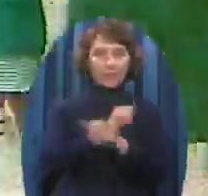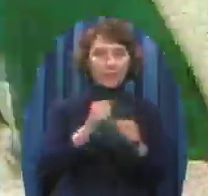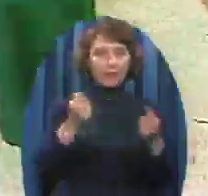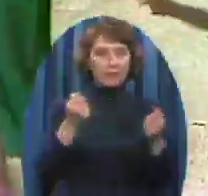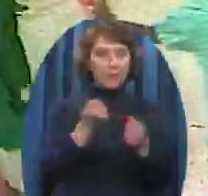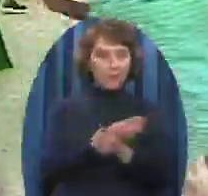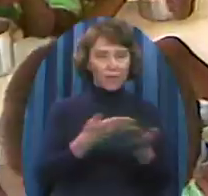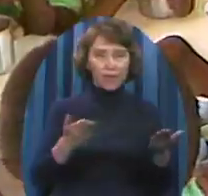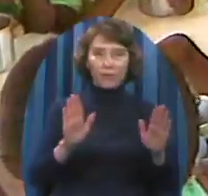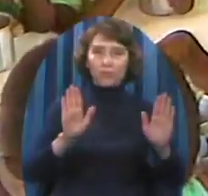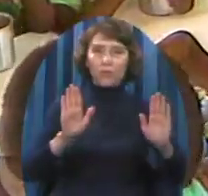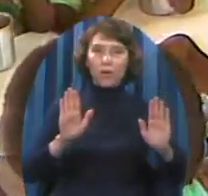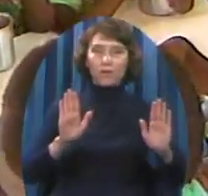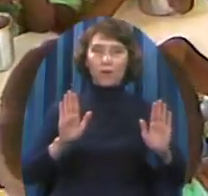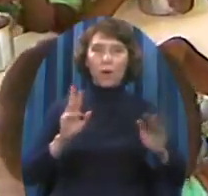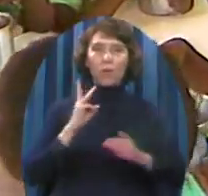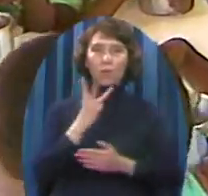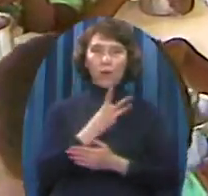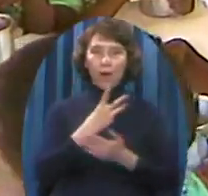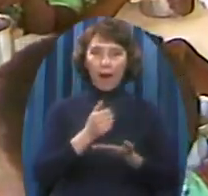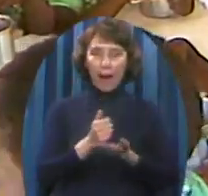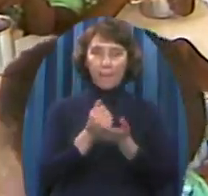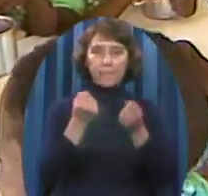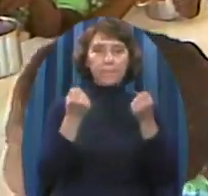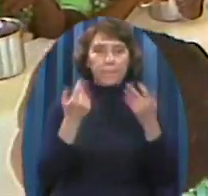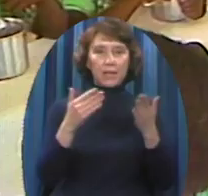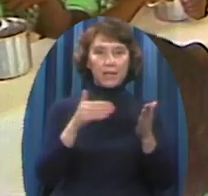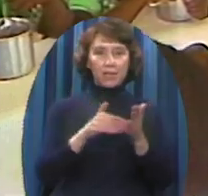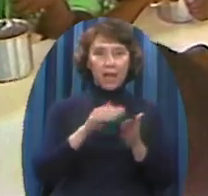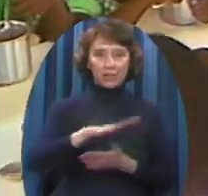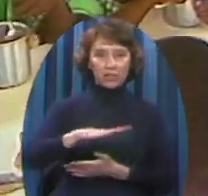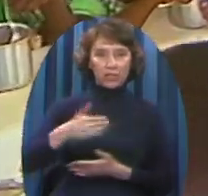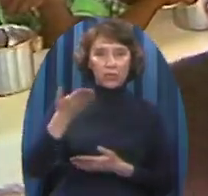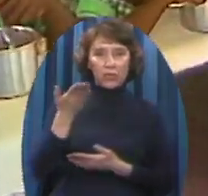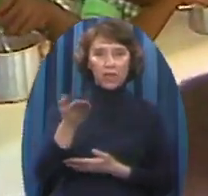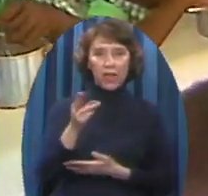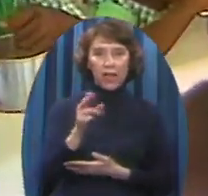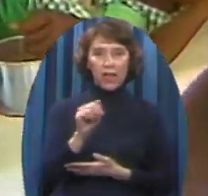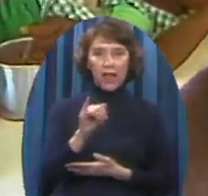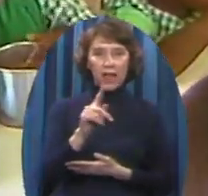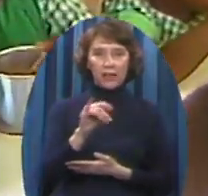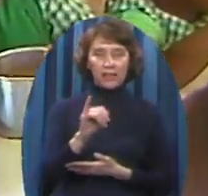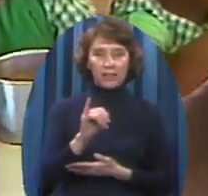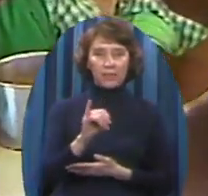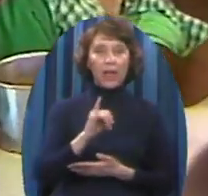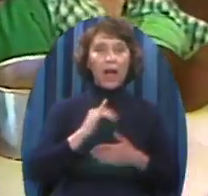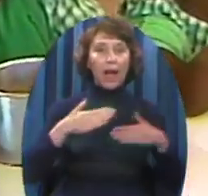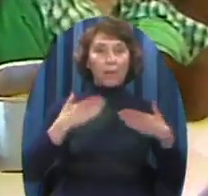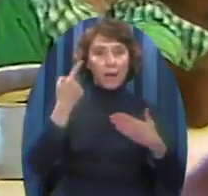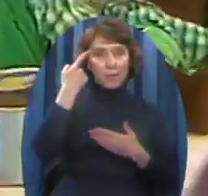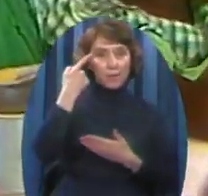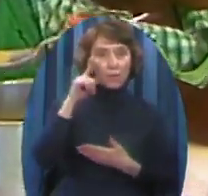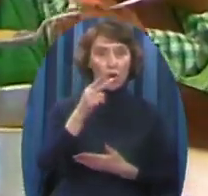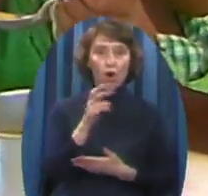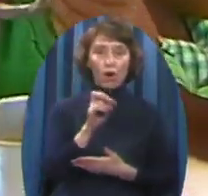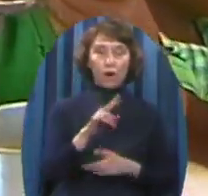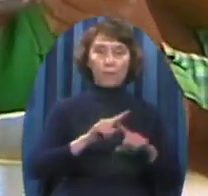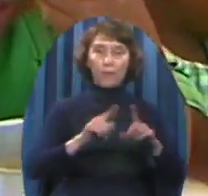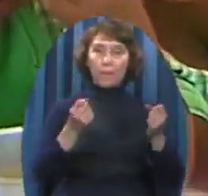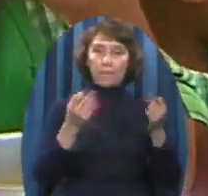helping in Haiti. I'm glad for her, but there are hundreds of thousands who don't have the privileges that she's